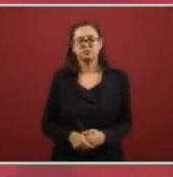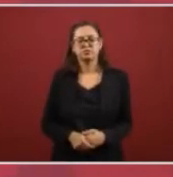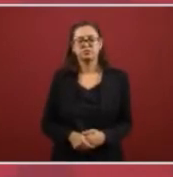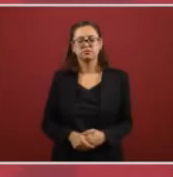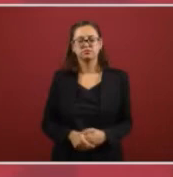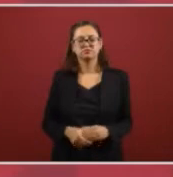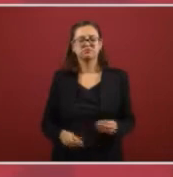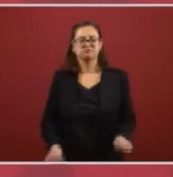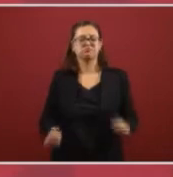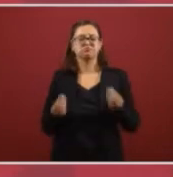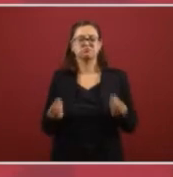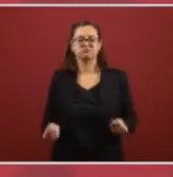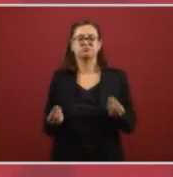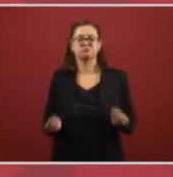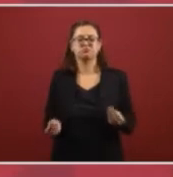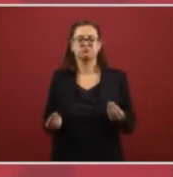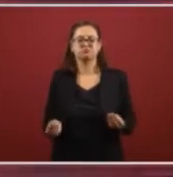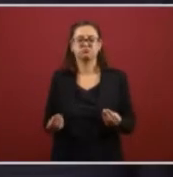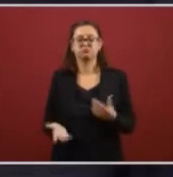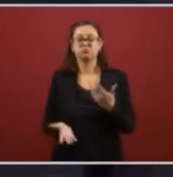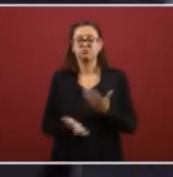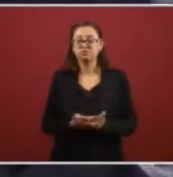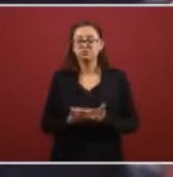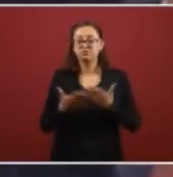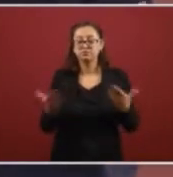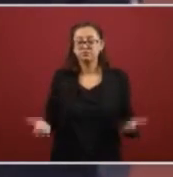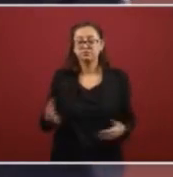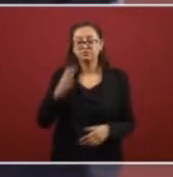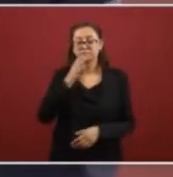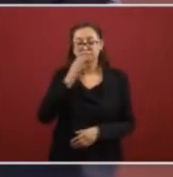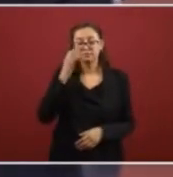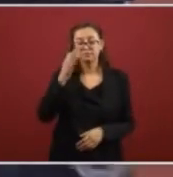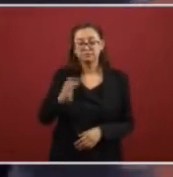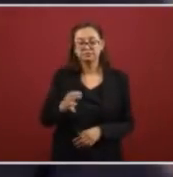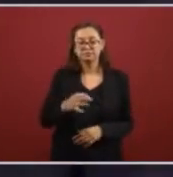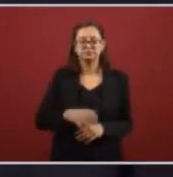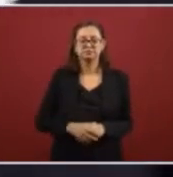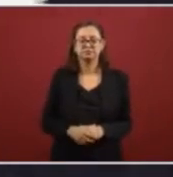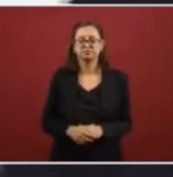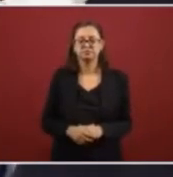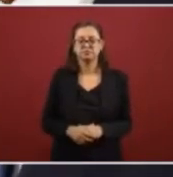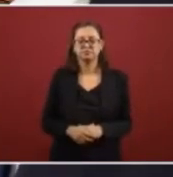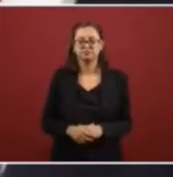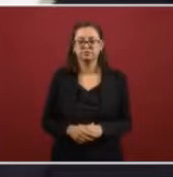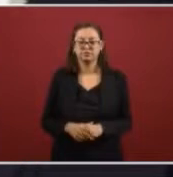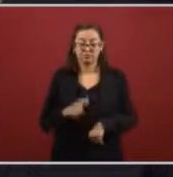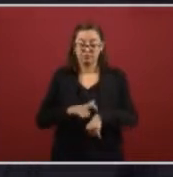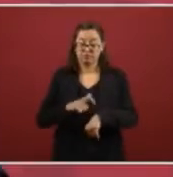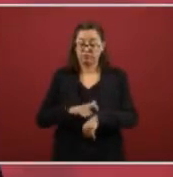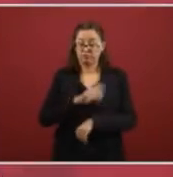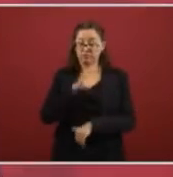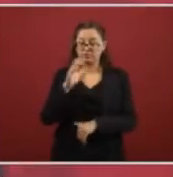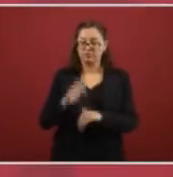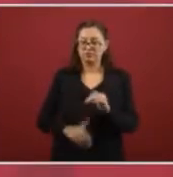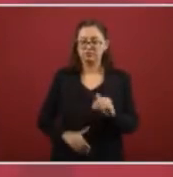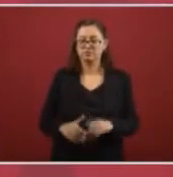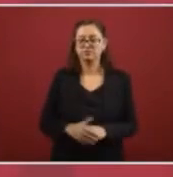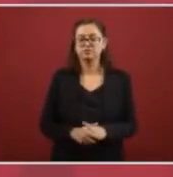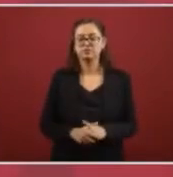That's a lot. So now, I'm letting you know, ahead of time, because it's almost time to